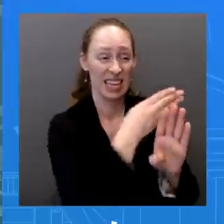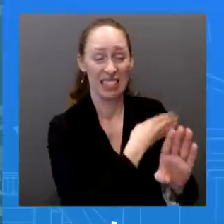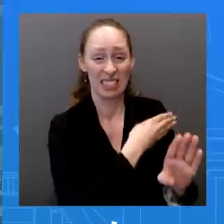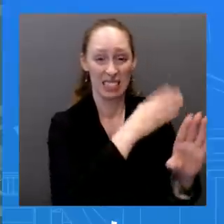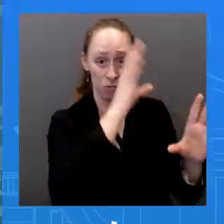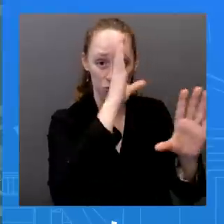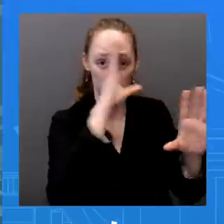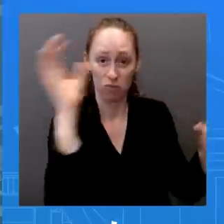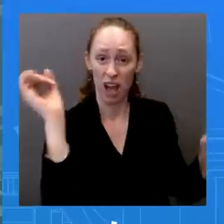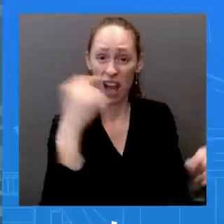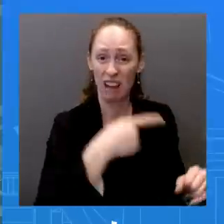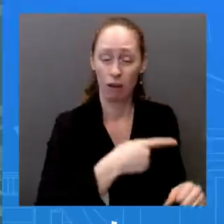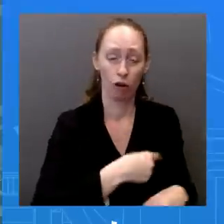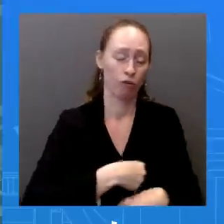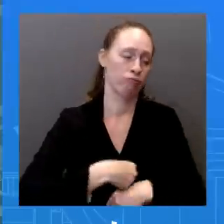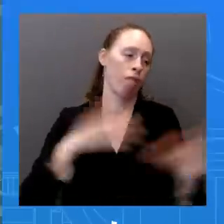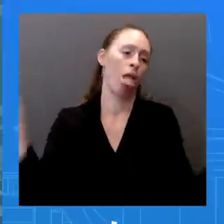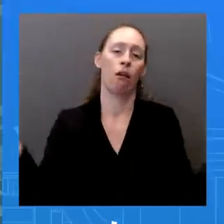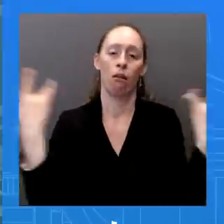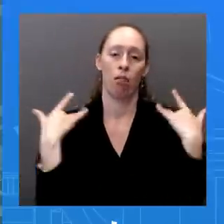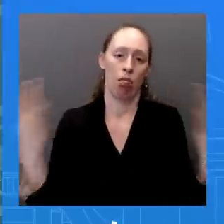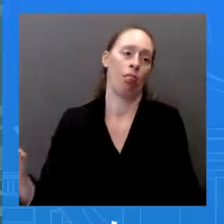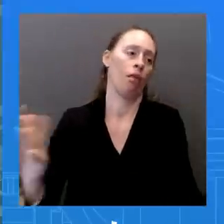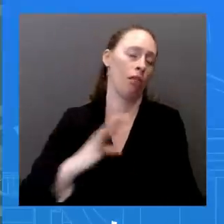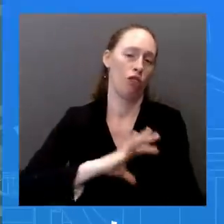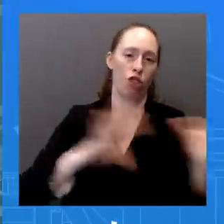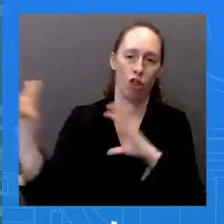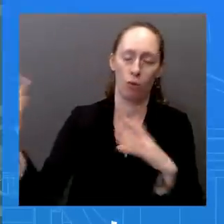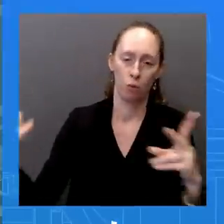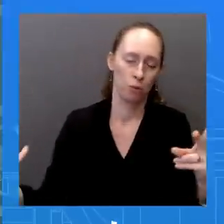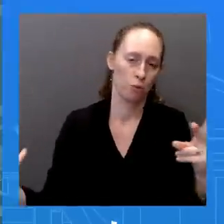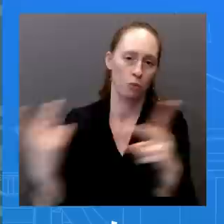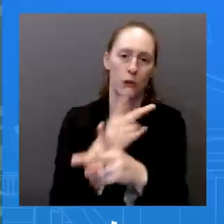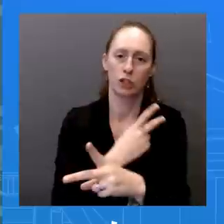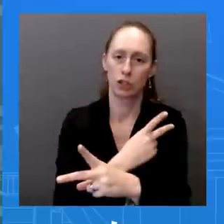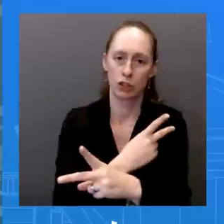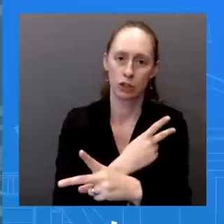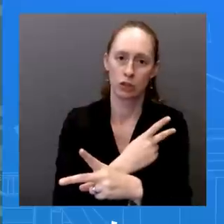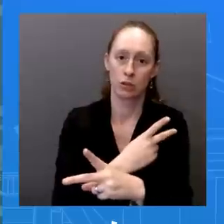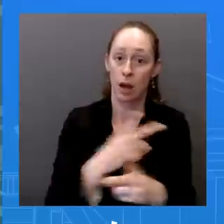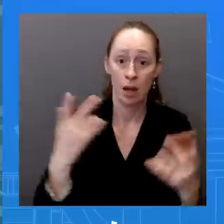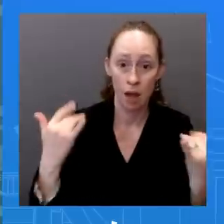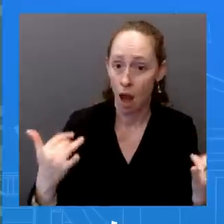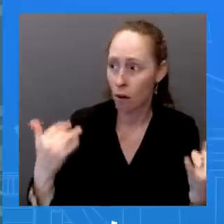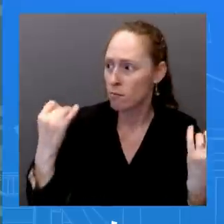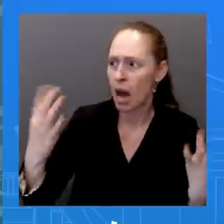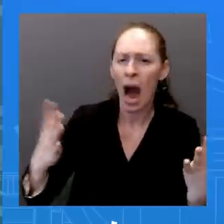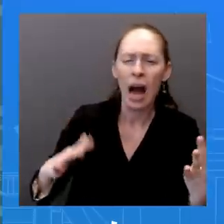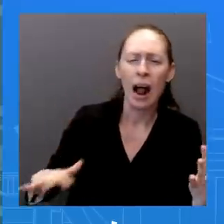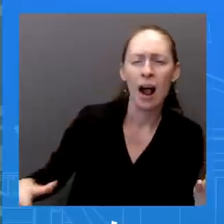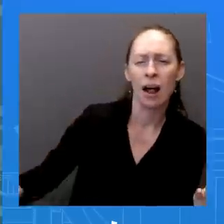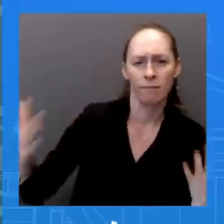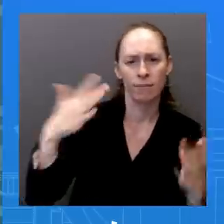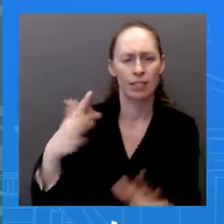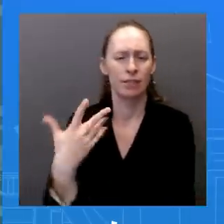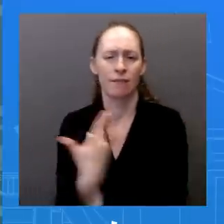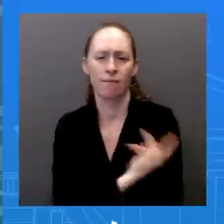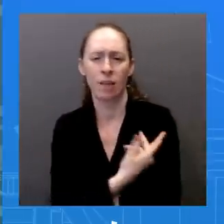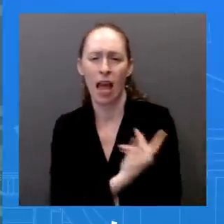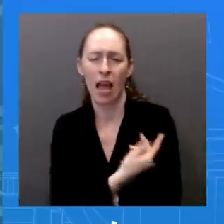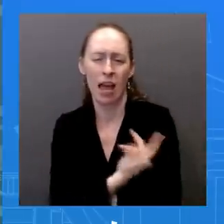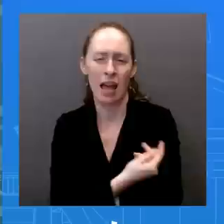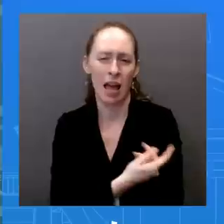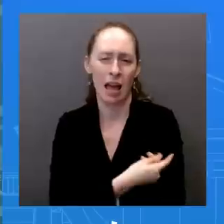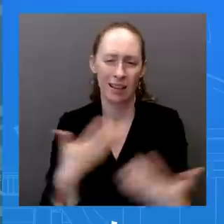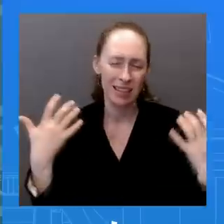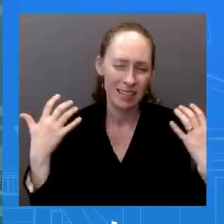220 million people are fully vaccinated, and now we are in a place where it is a lot more manageable, where we know what works.